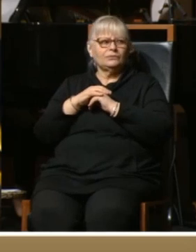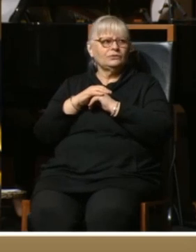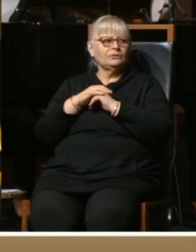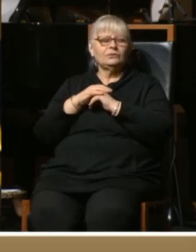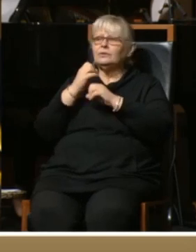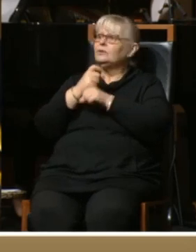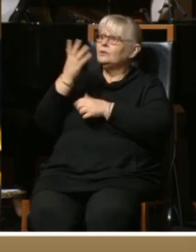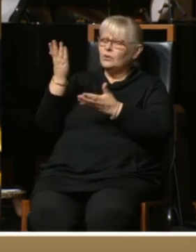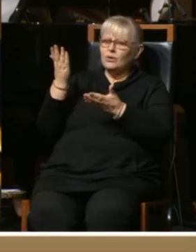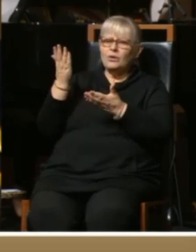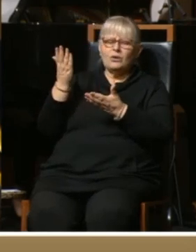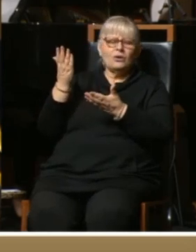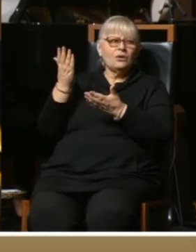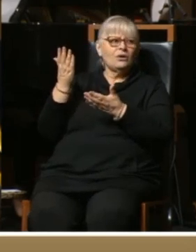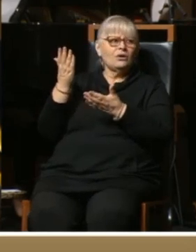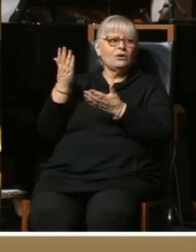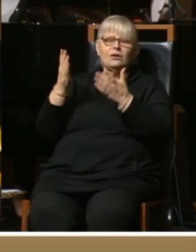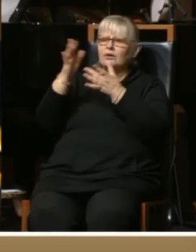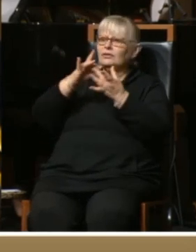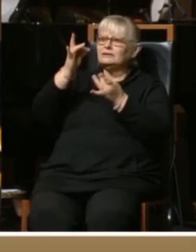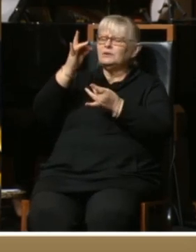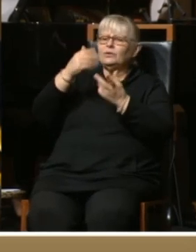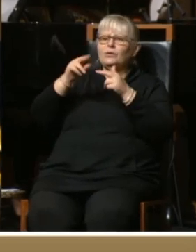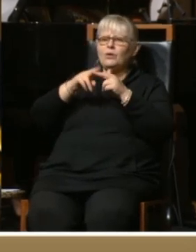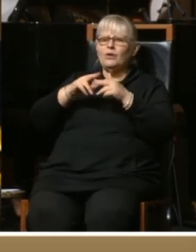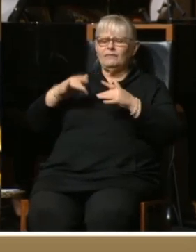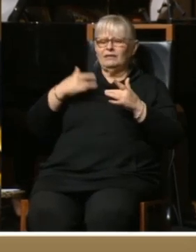O God, Spirit of living grace,